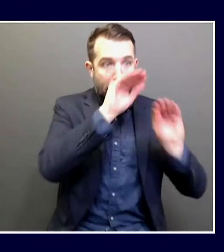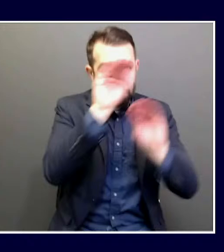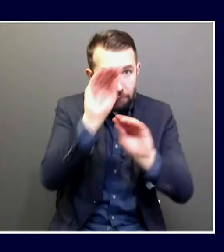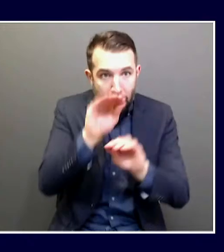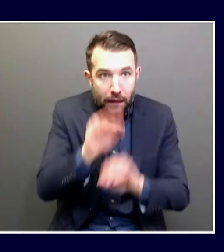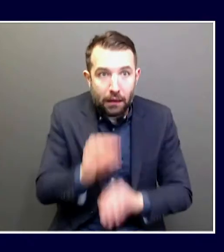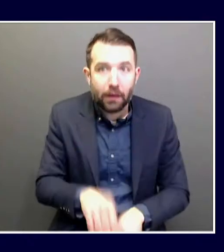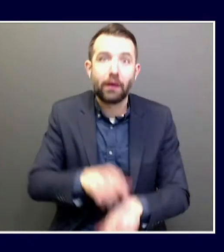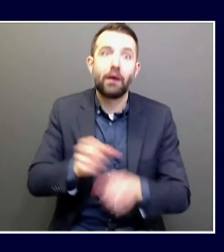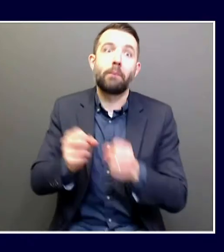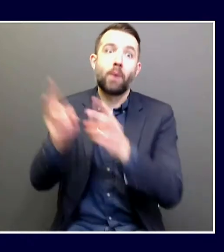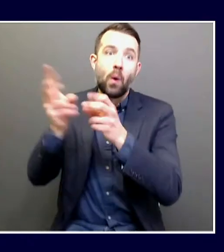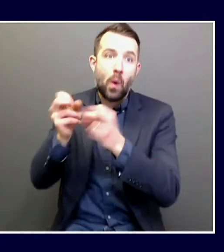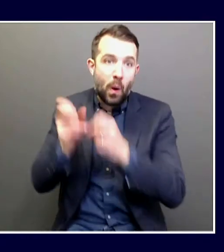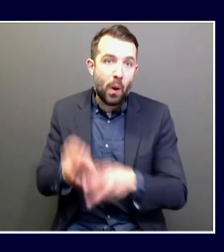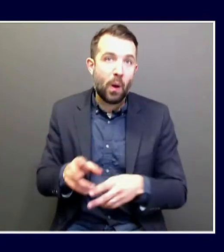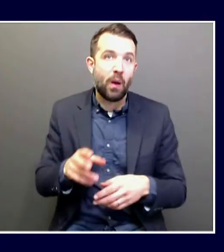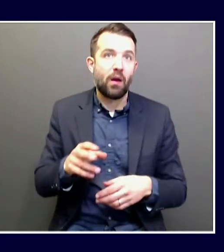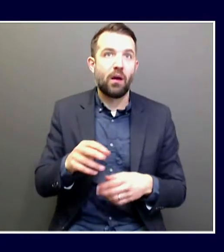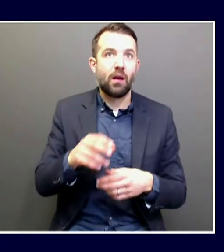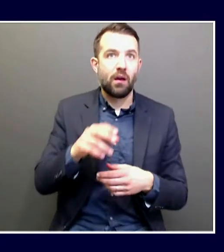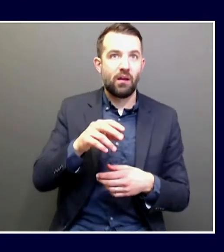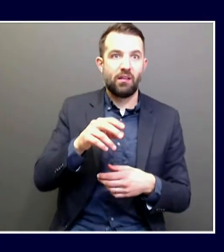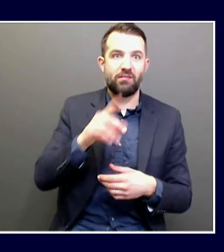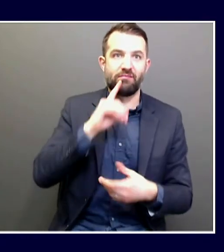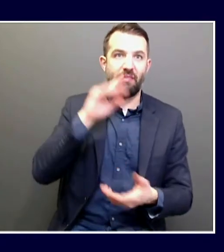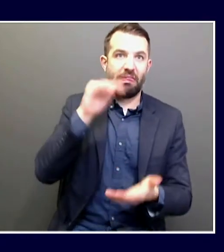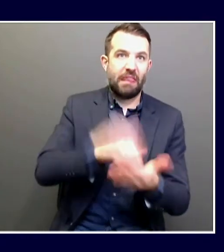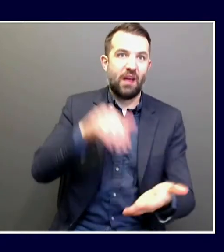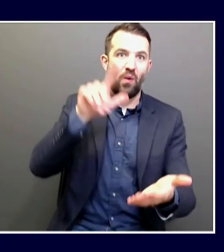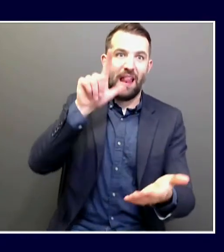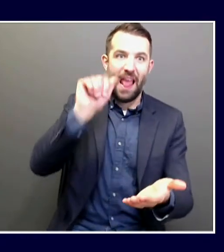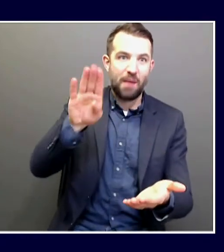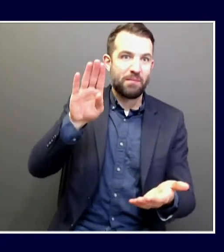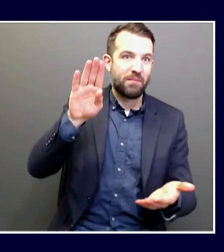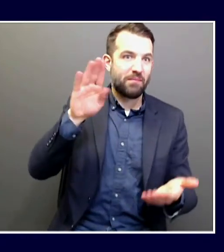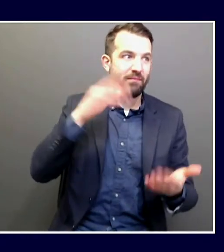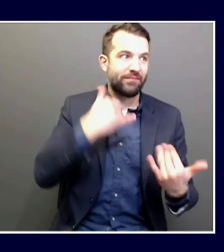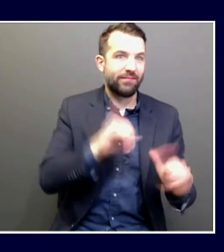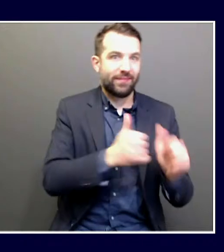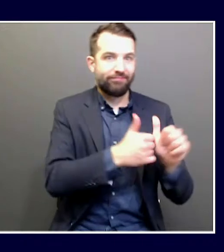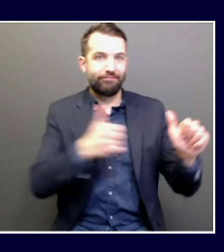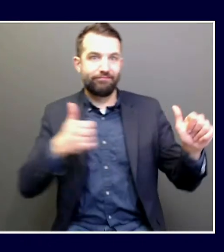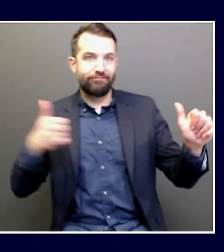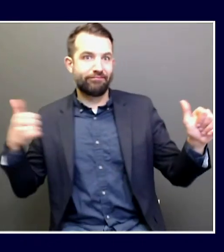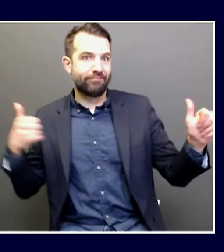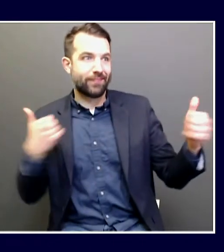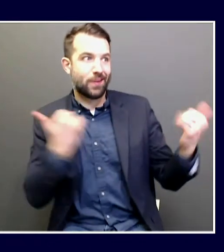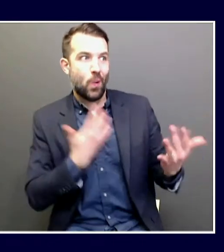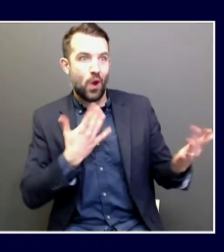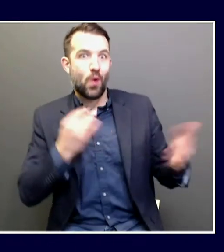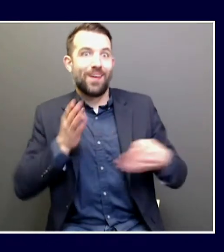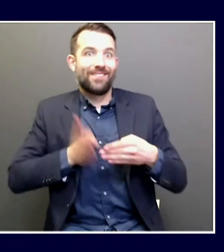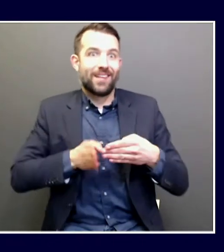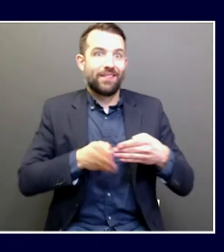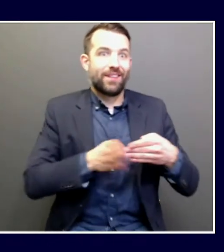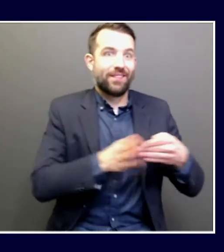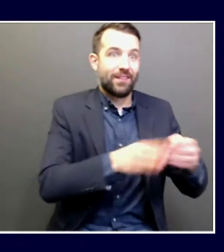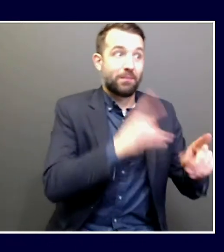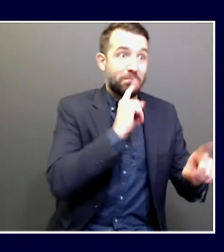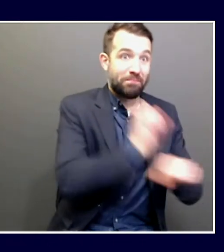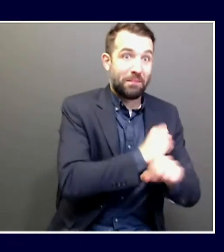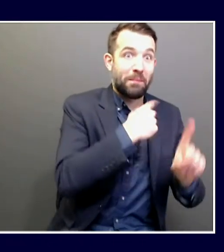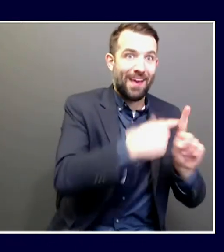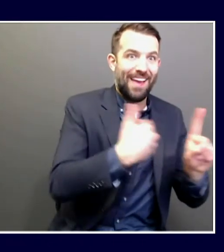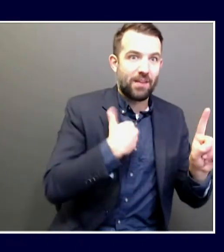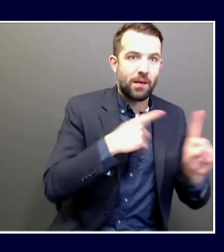results that are awaiting review and processing. Now, it's important to note that the individuals to whom those positive lab